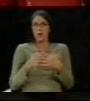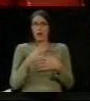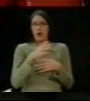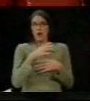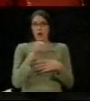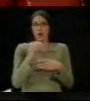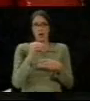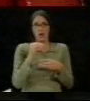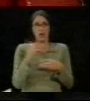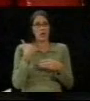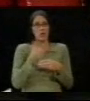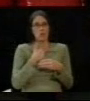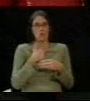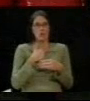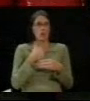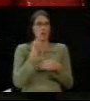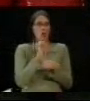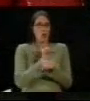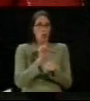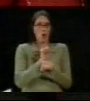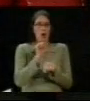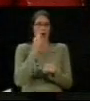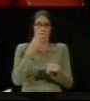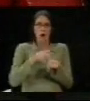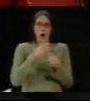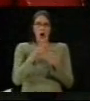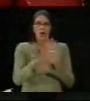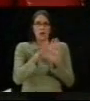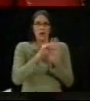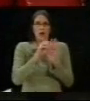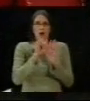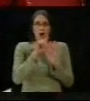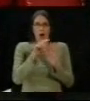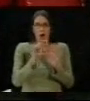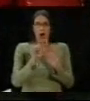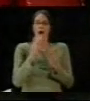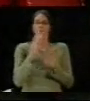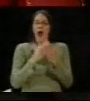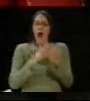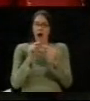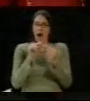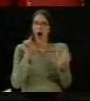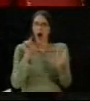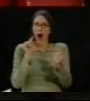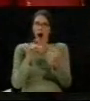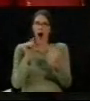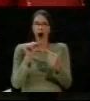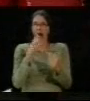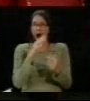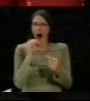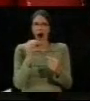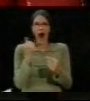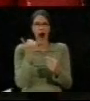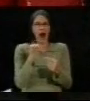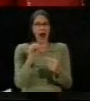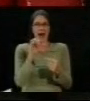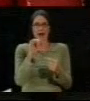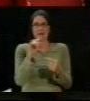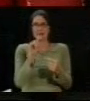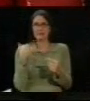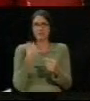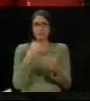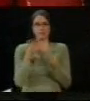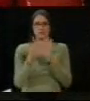selected laboriously, and there was opposition to it, as there has been for every site that we've ever selected in the